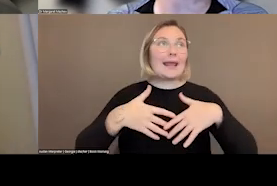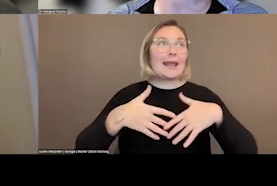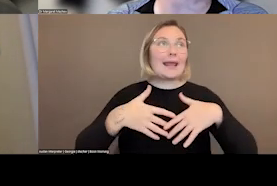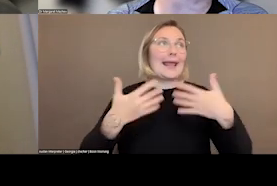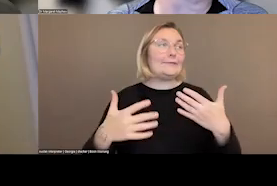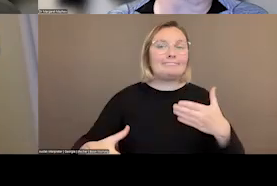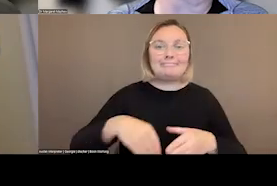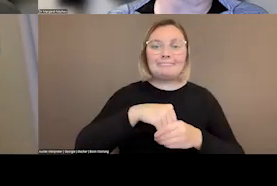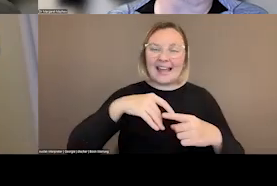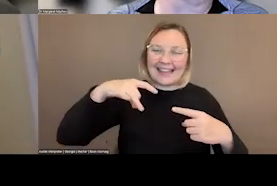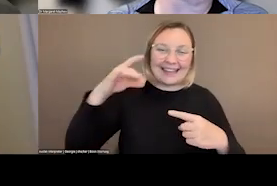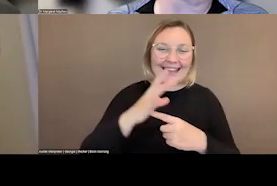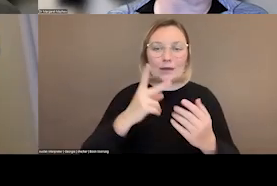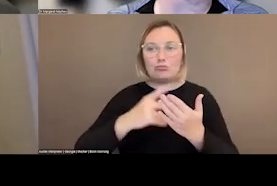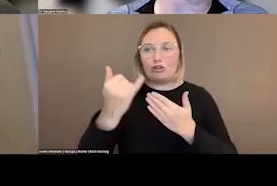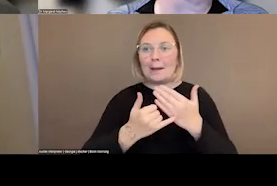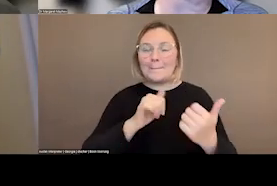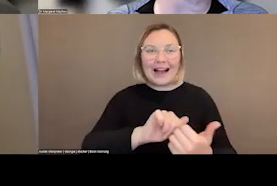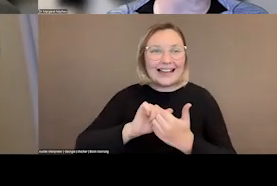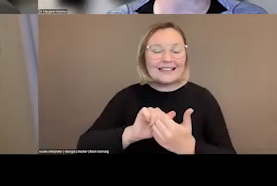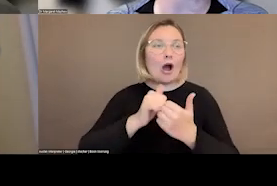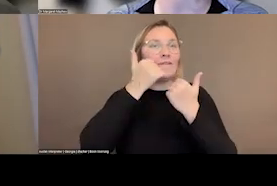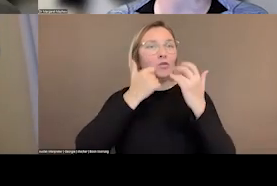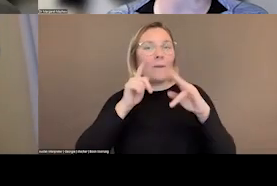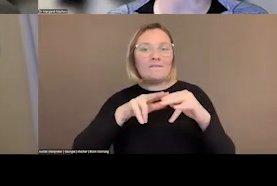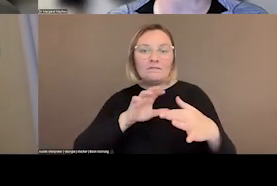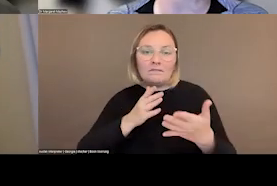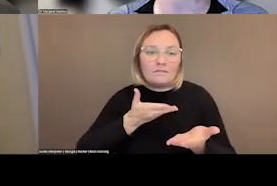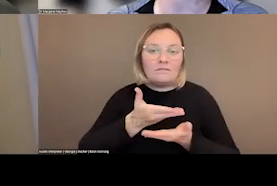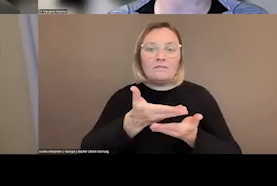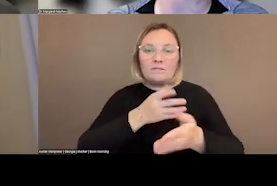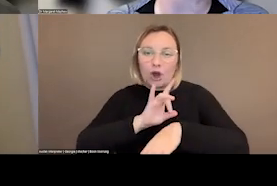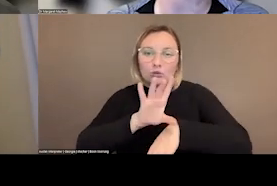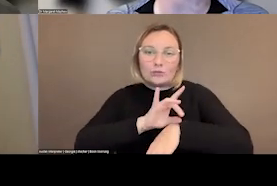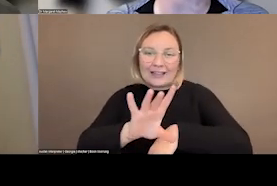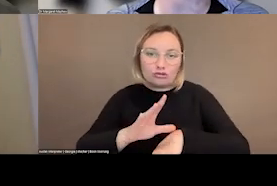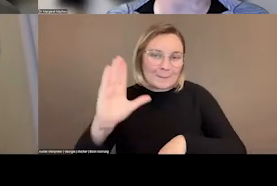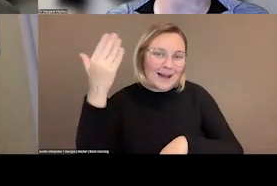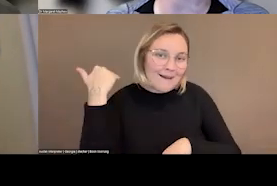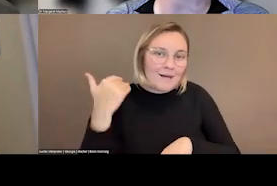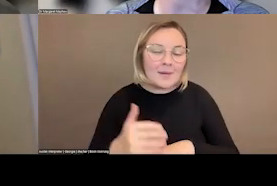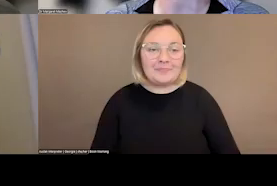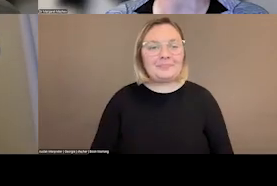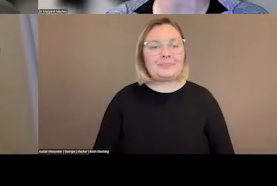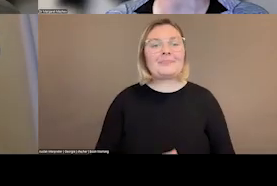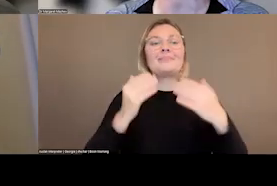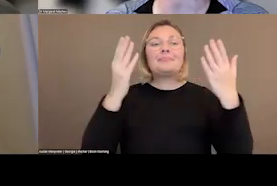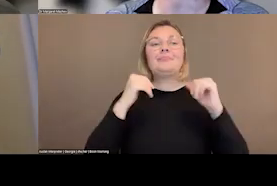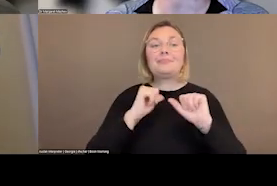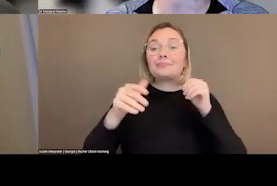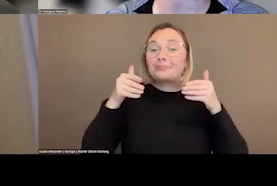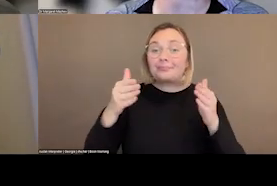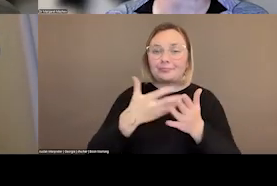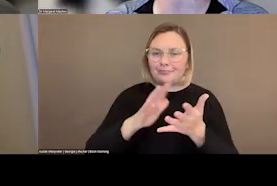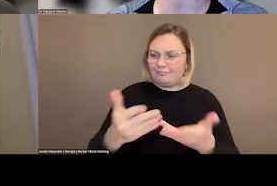involvement of key project partners or evidence of consultation that you might have had. Hmm. Now, what is the best way to provide